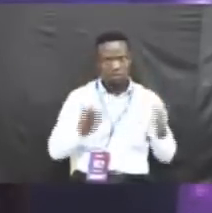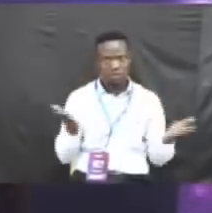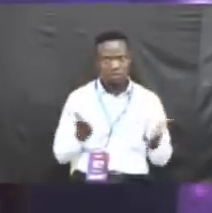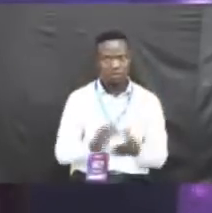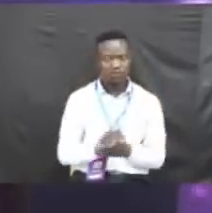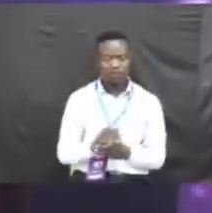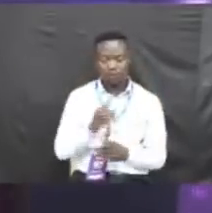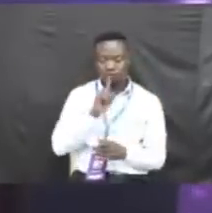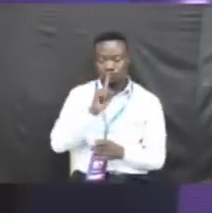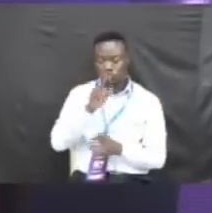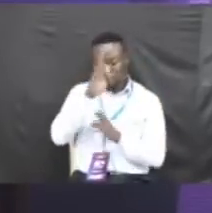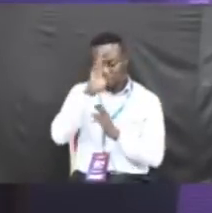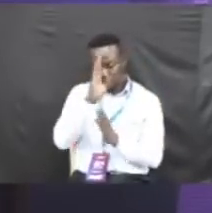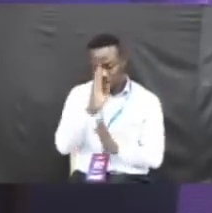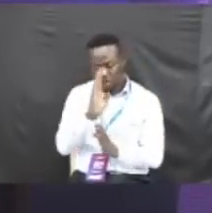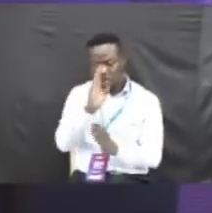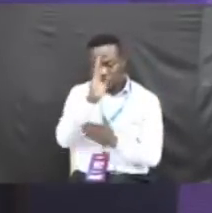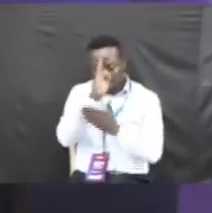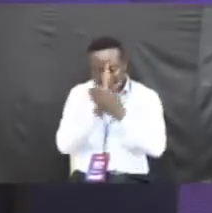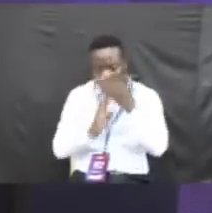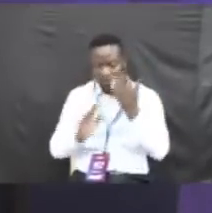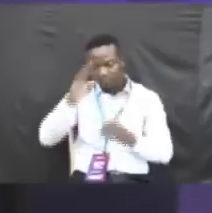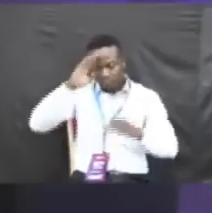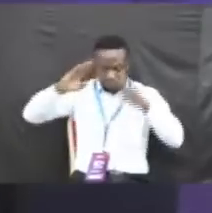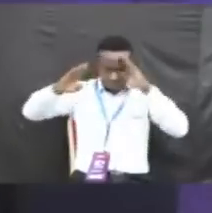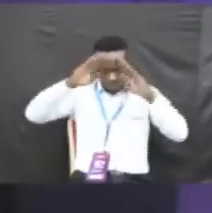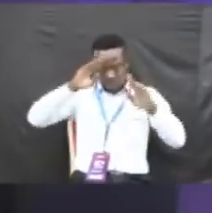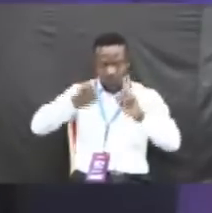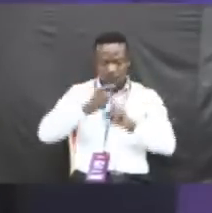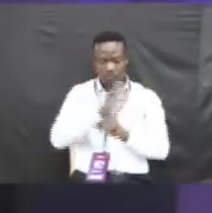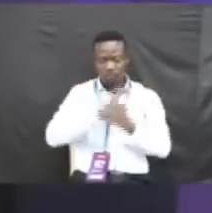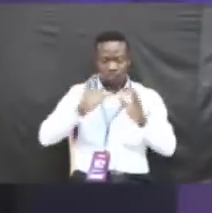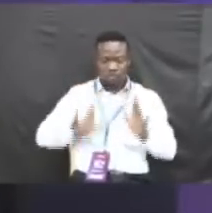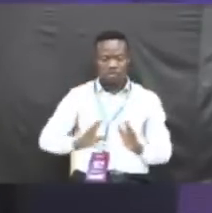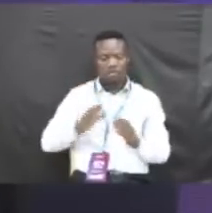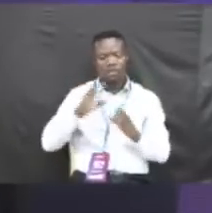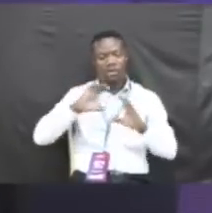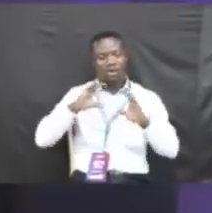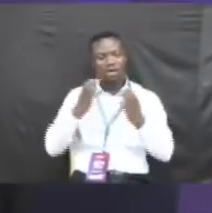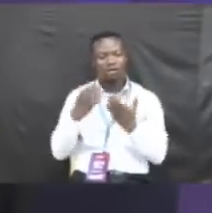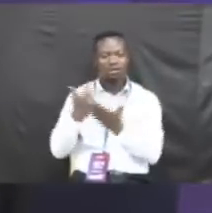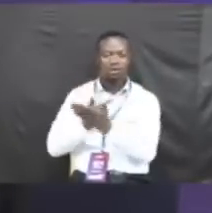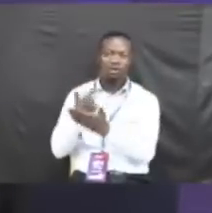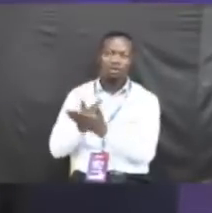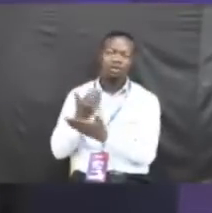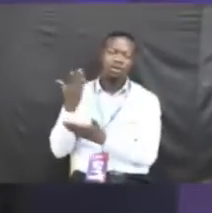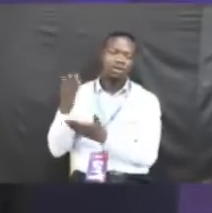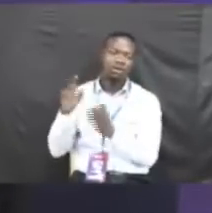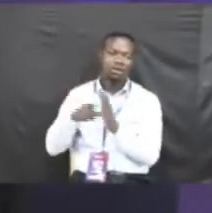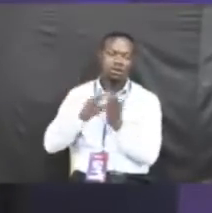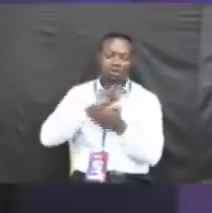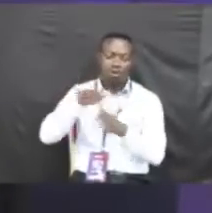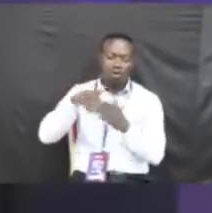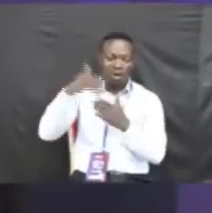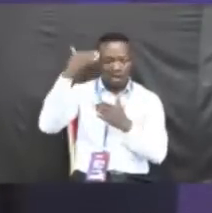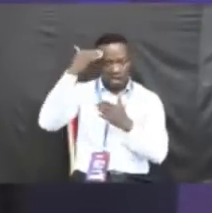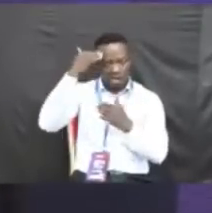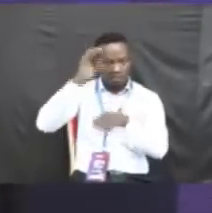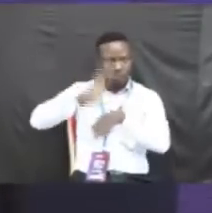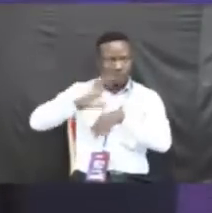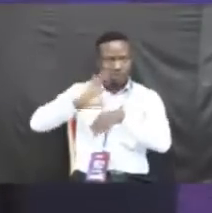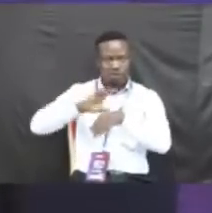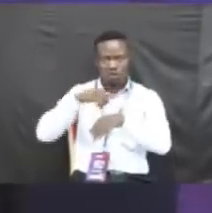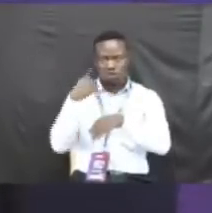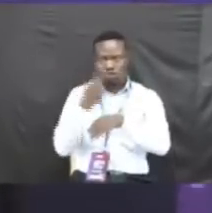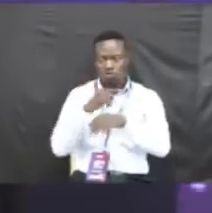humbly bring you greetings from the executive council of the Christian Council of Ghana and from all heads of churches that make up